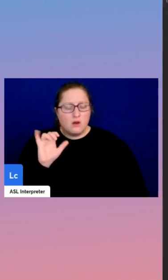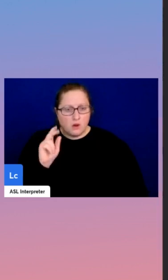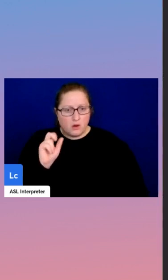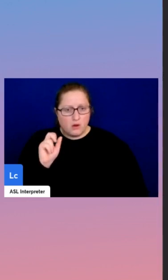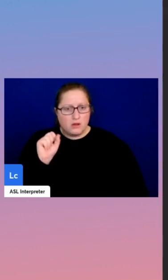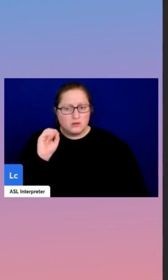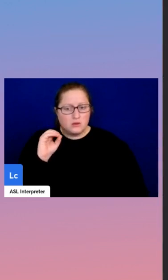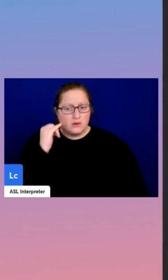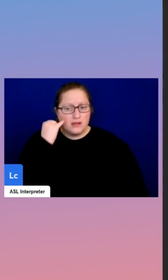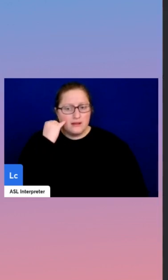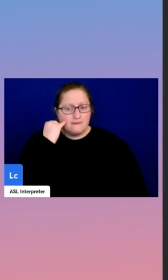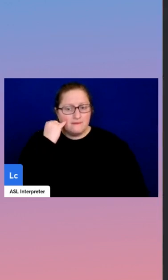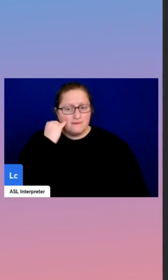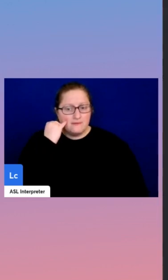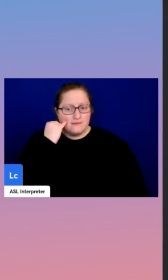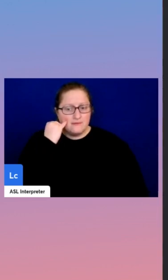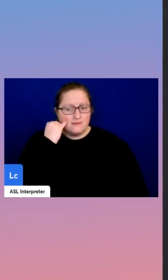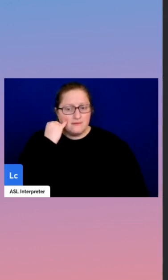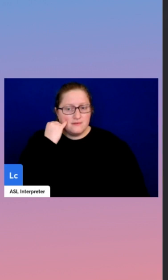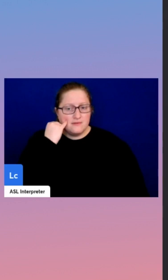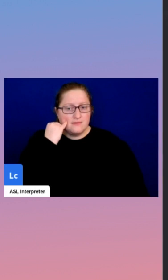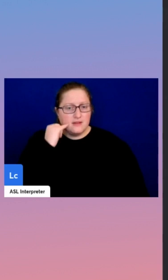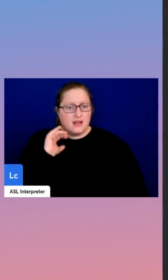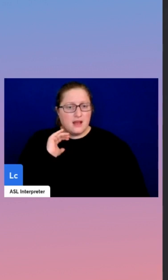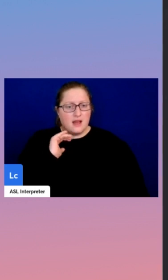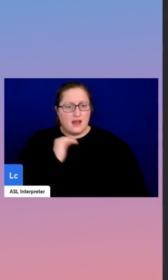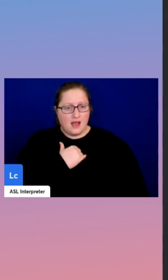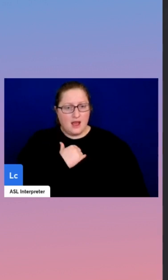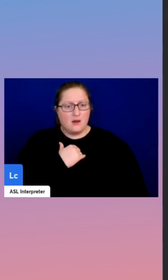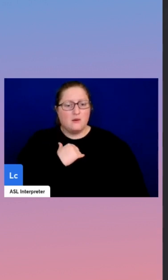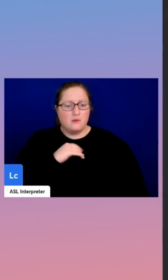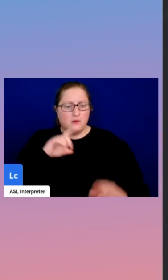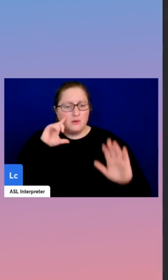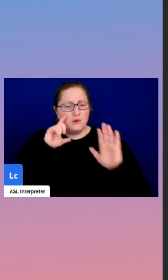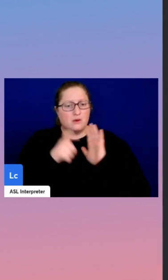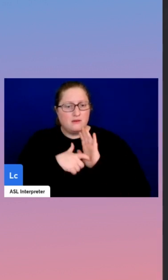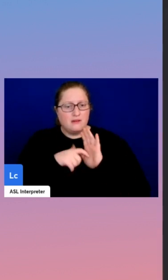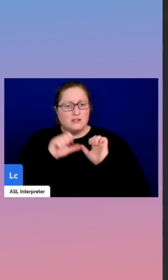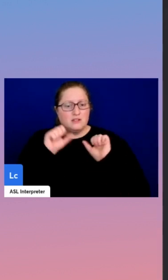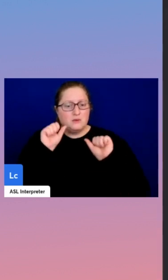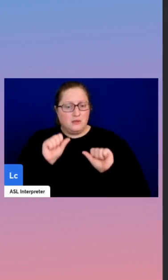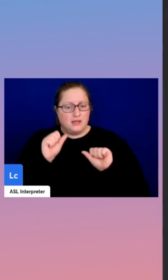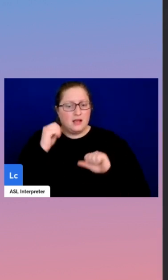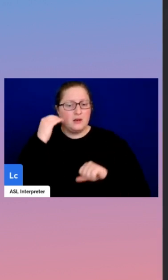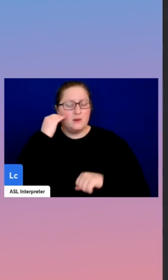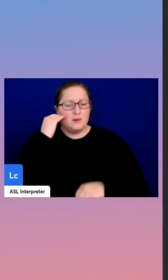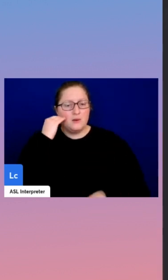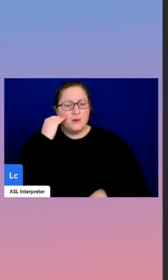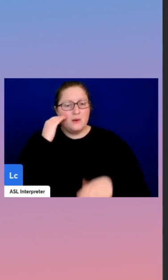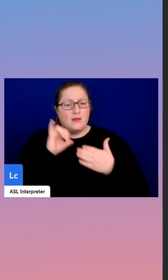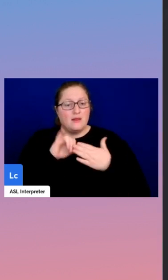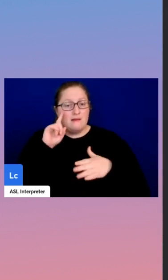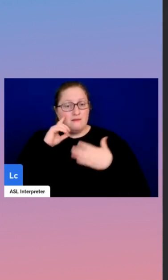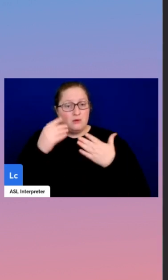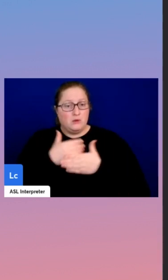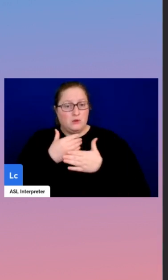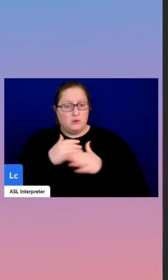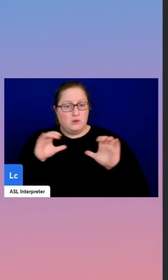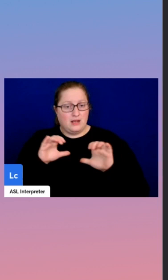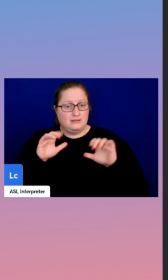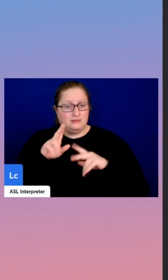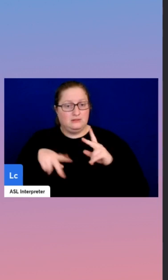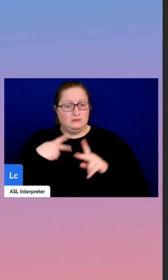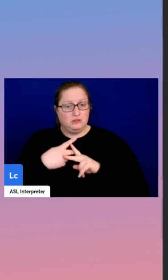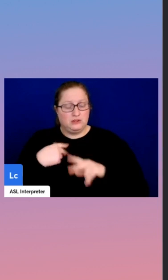here, so if we take our notifications, we just receive a notification to let us know that the new iteration version is